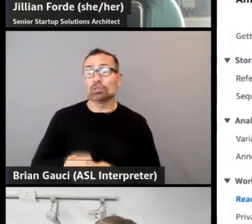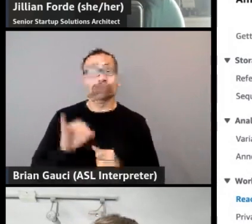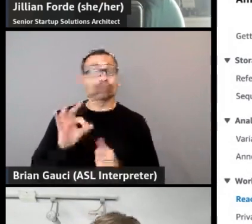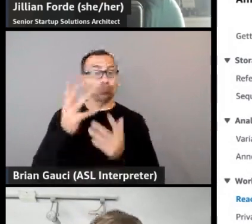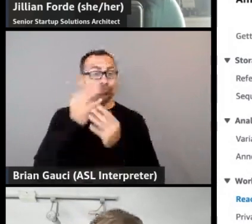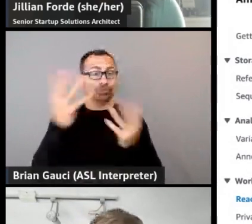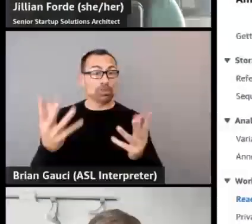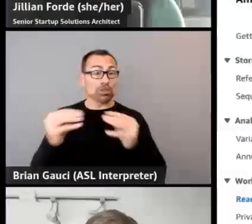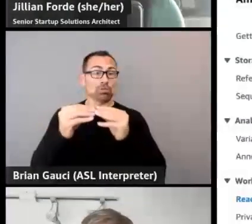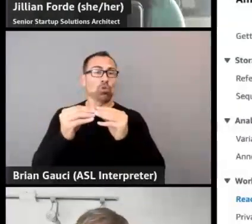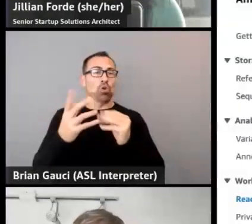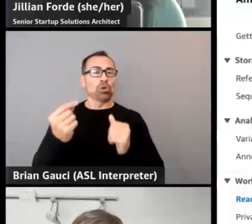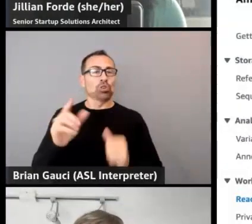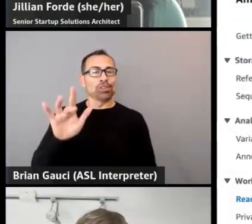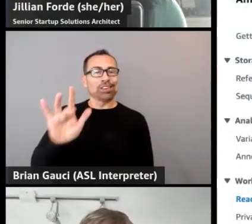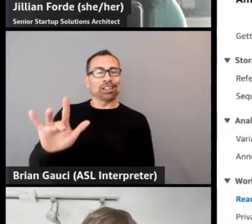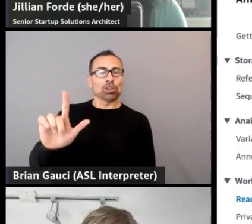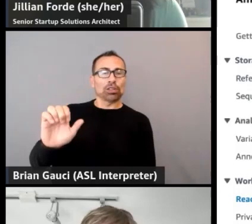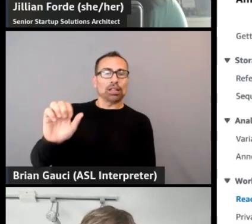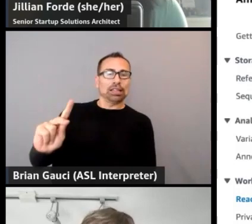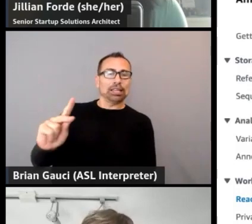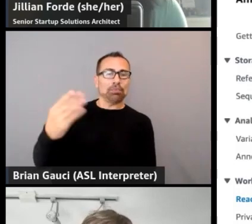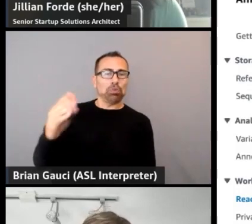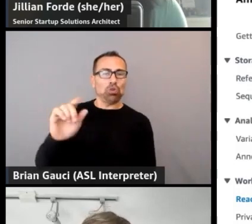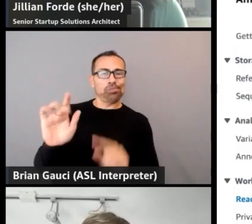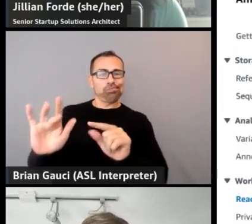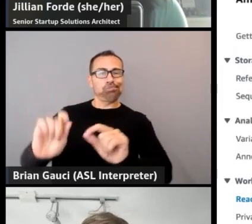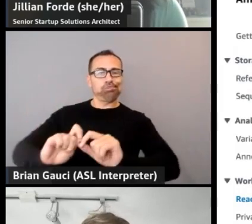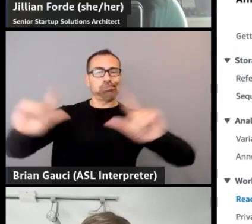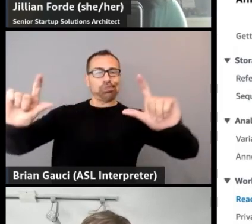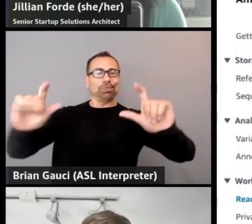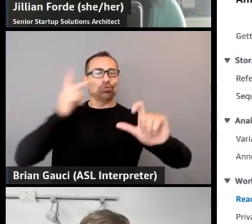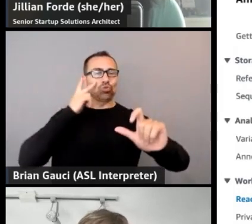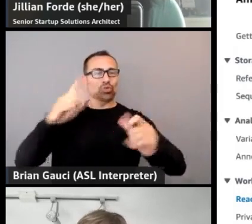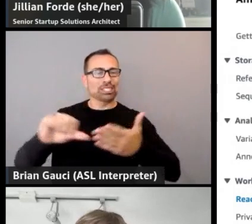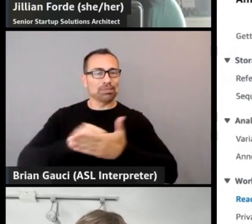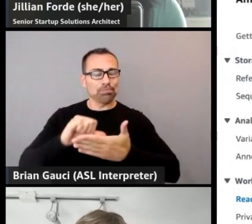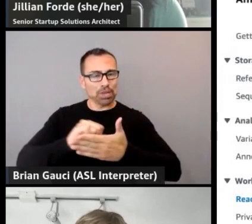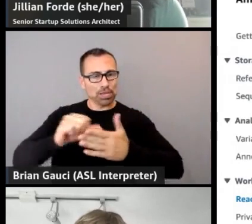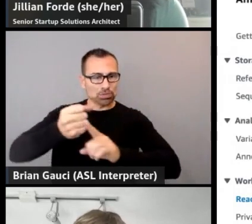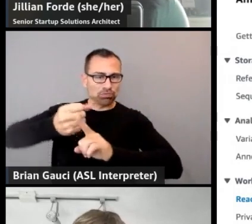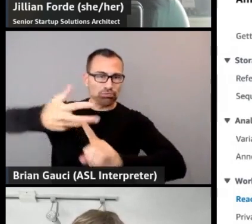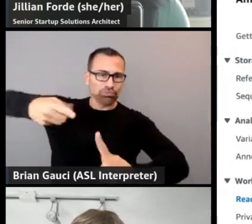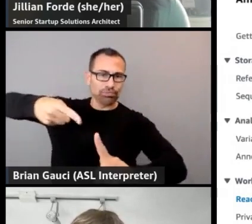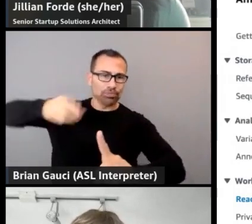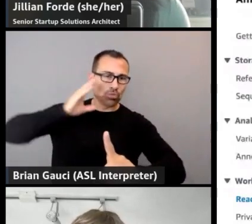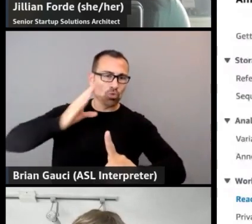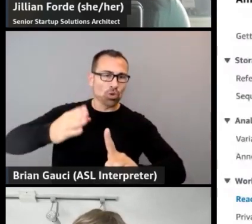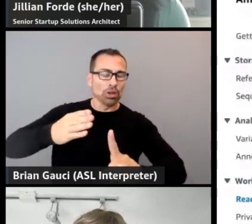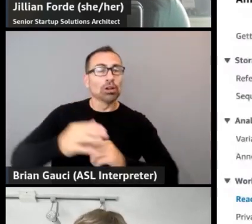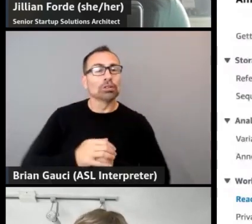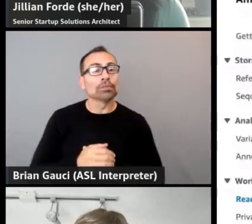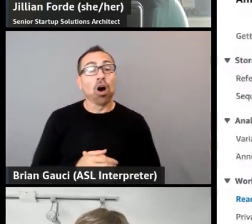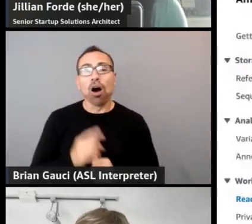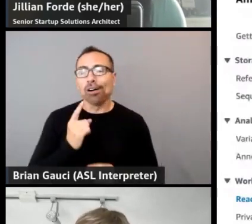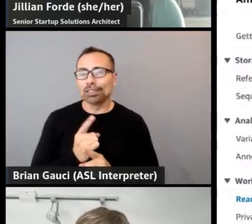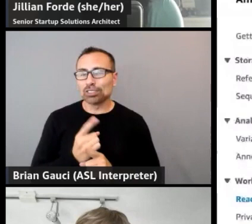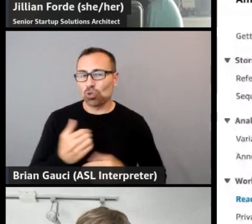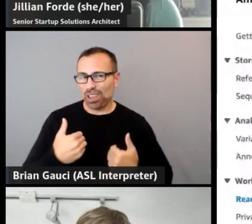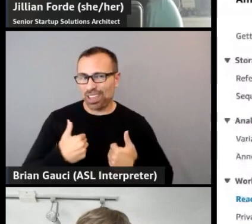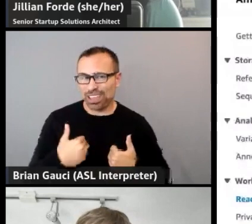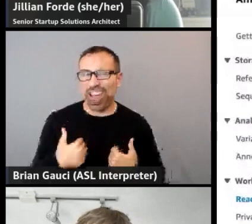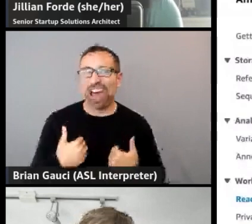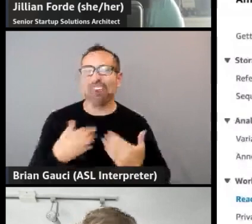very easy to better understand how these workflows work. And then we also provide you with a workflow diagram. And this gives